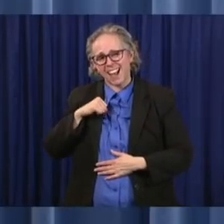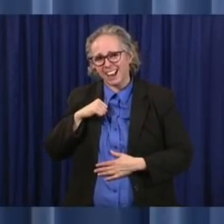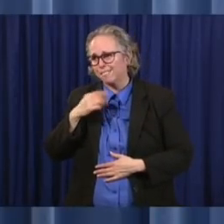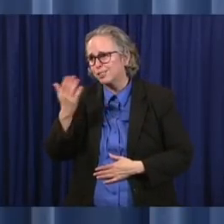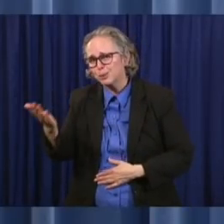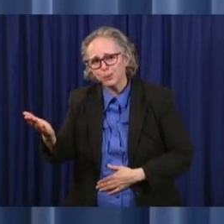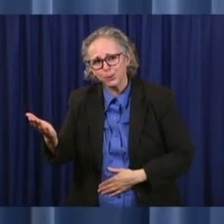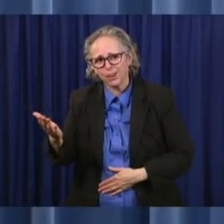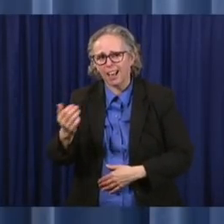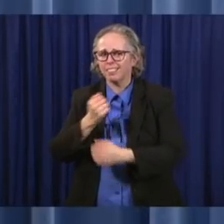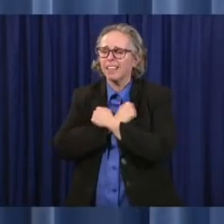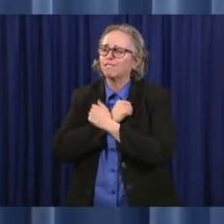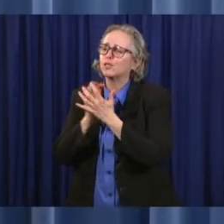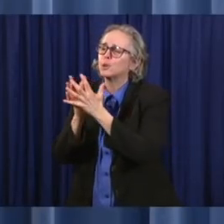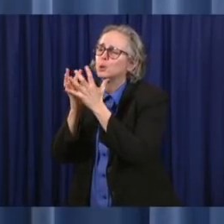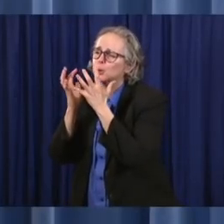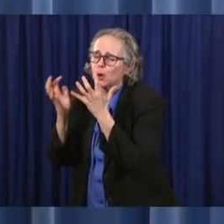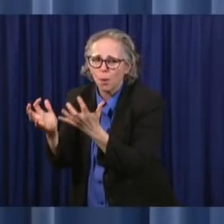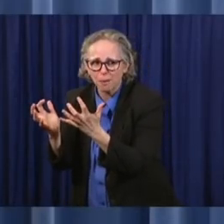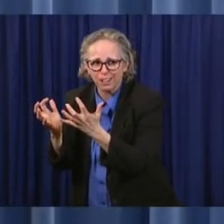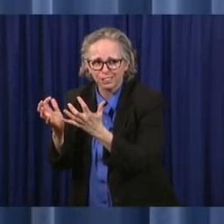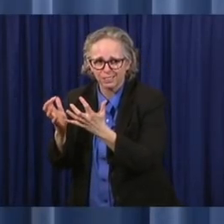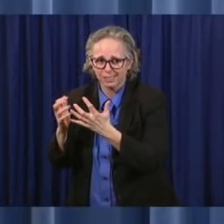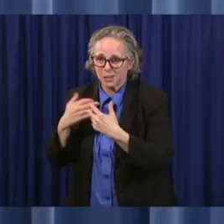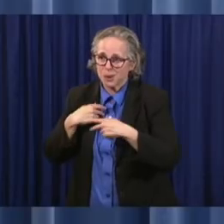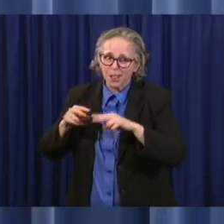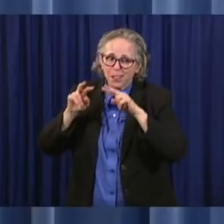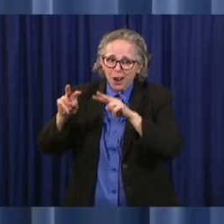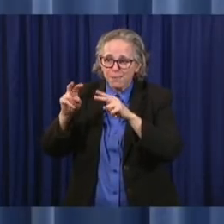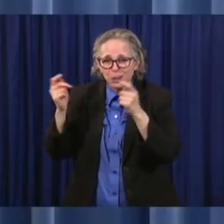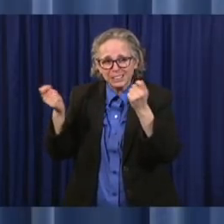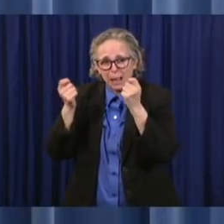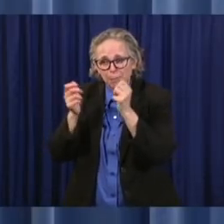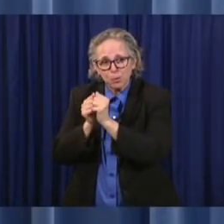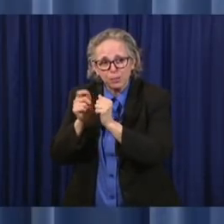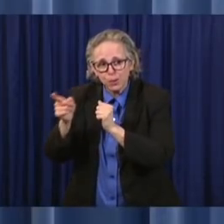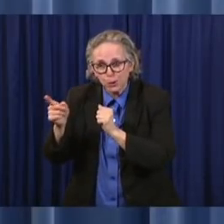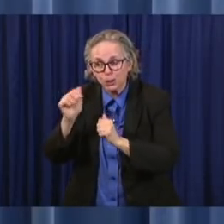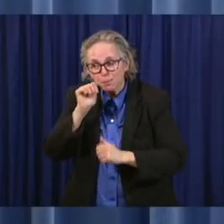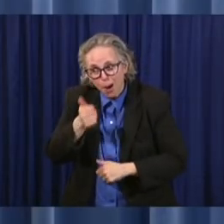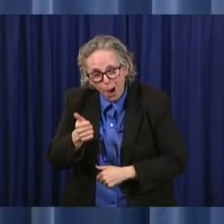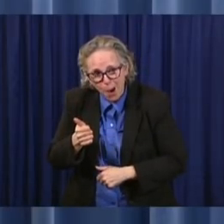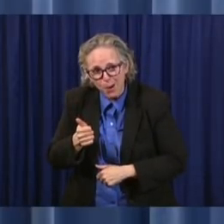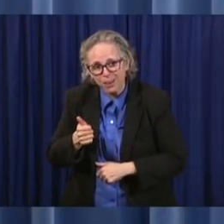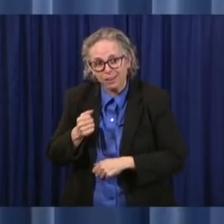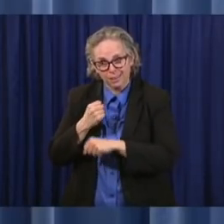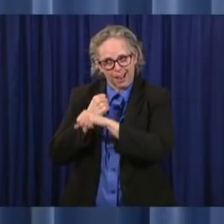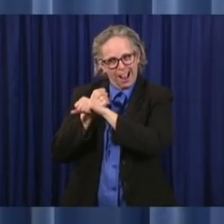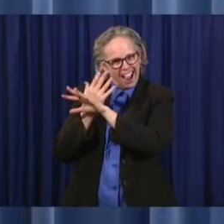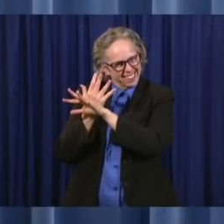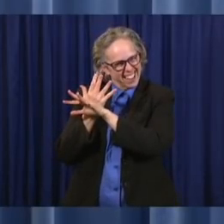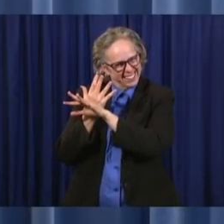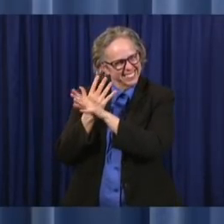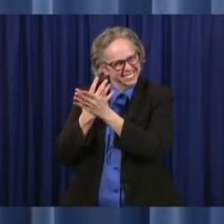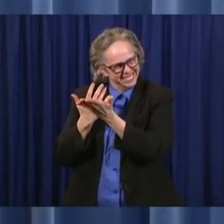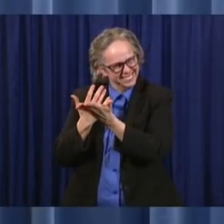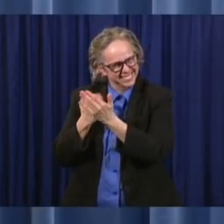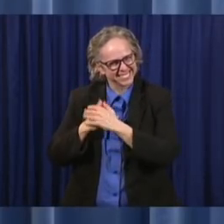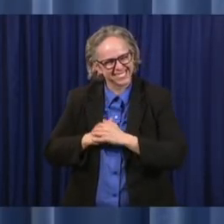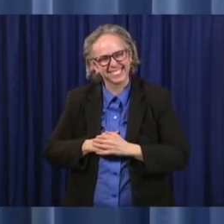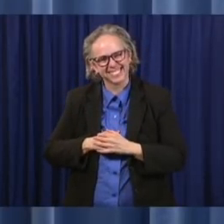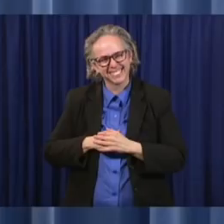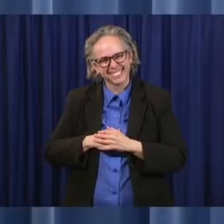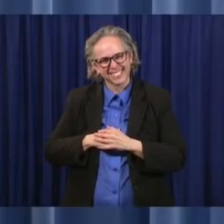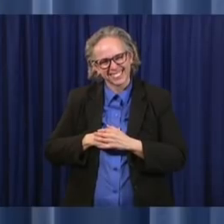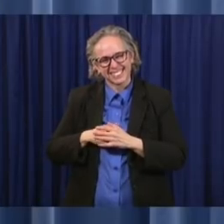very, very much. We look forward to celebrating with you tomorrow online as everybody in the